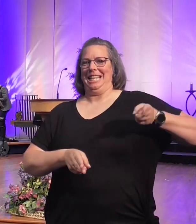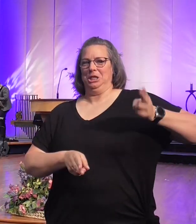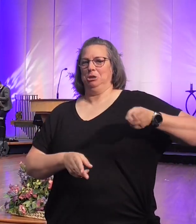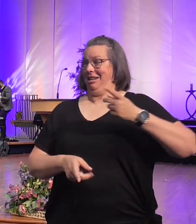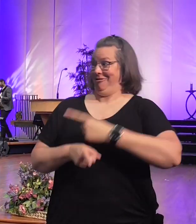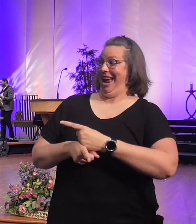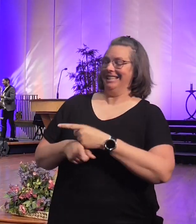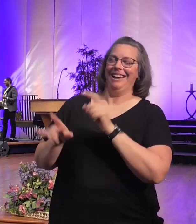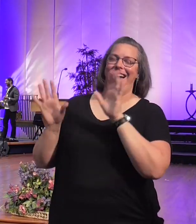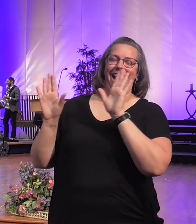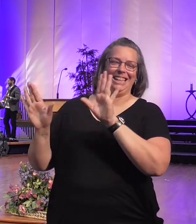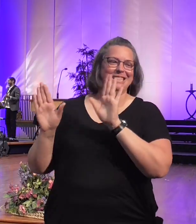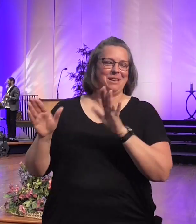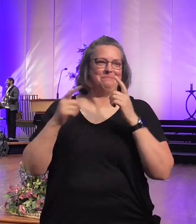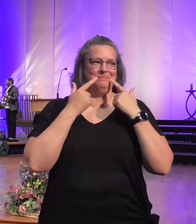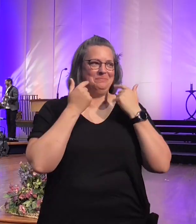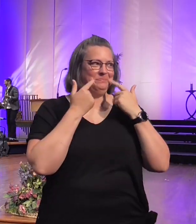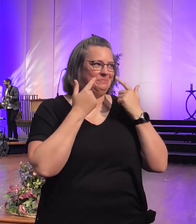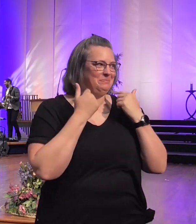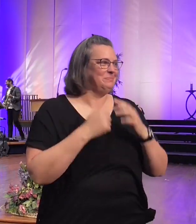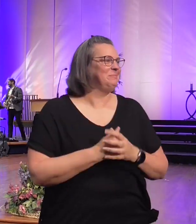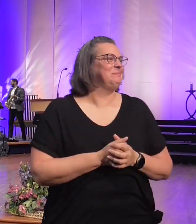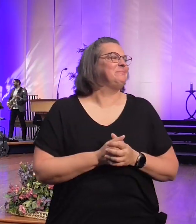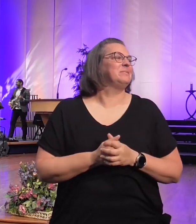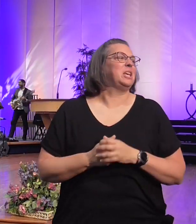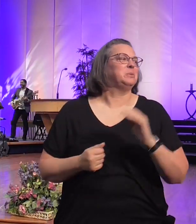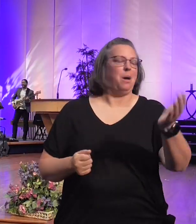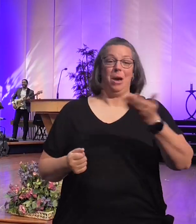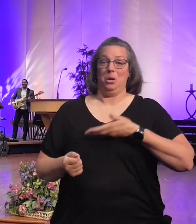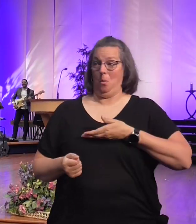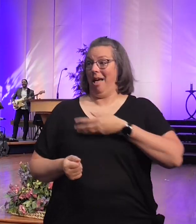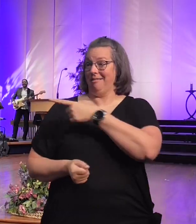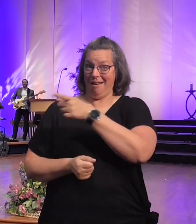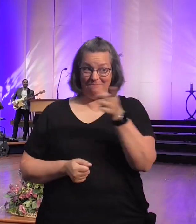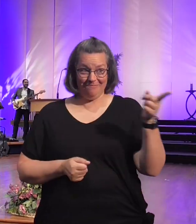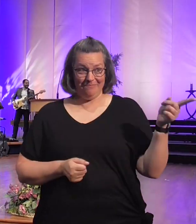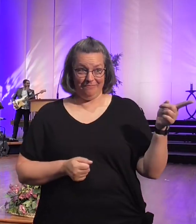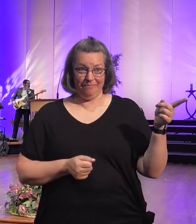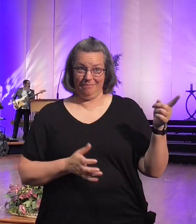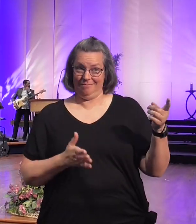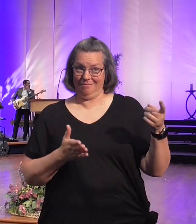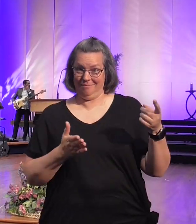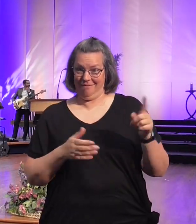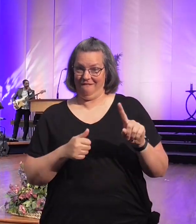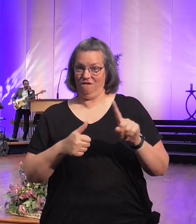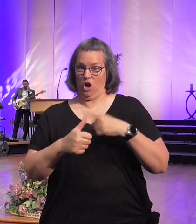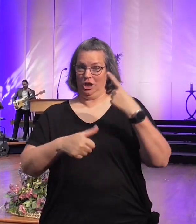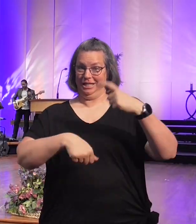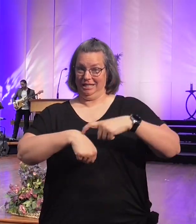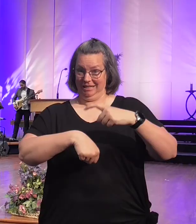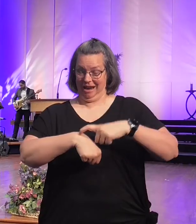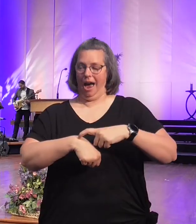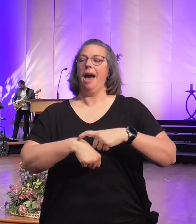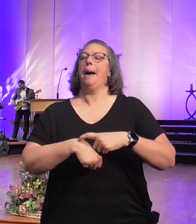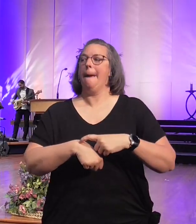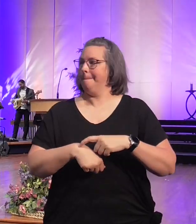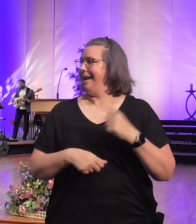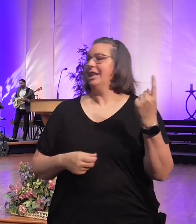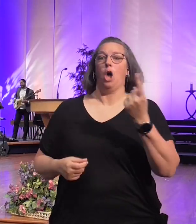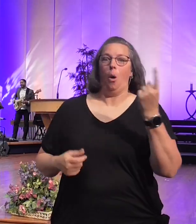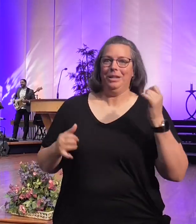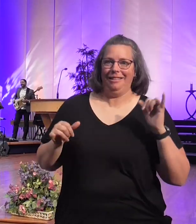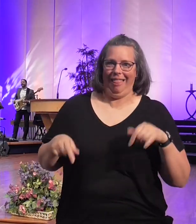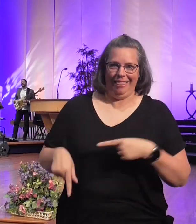Awesome. Awesome. Awesome. And I want to welcome those of you who are perhaps with us for the first time. It's always like this.